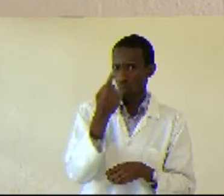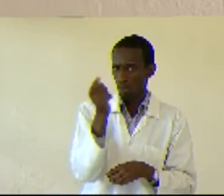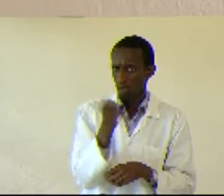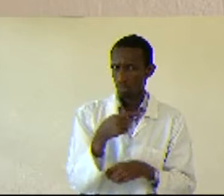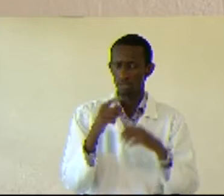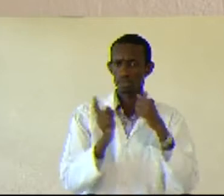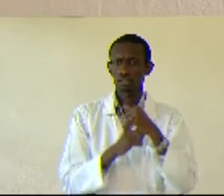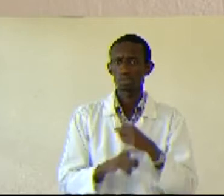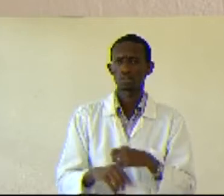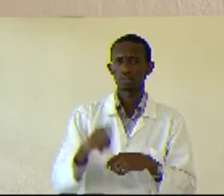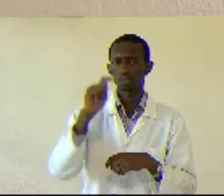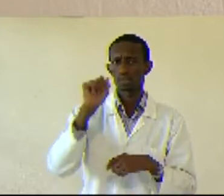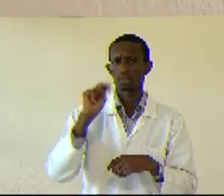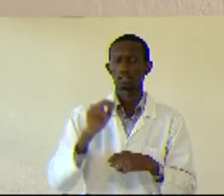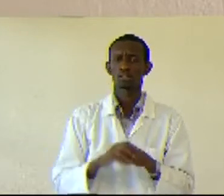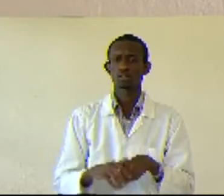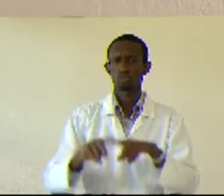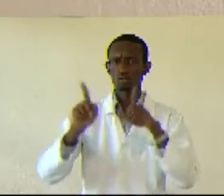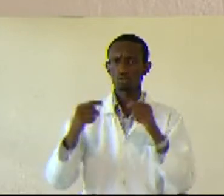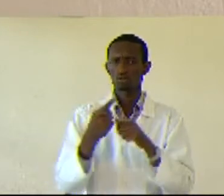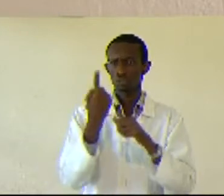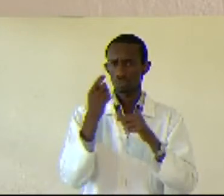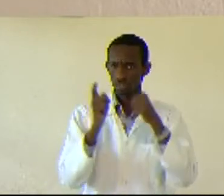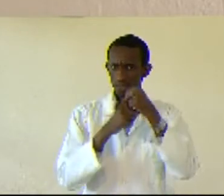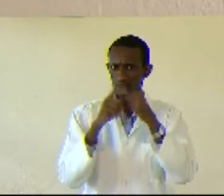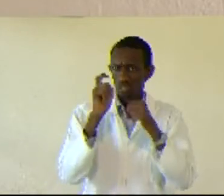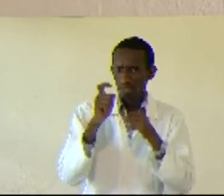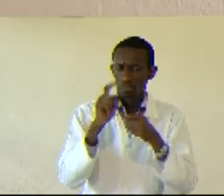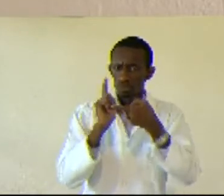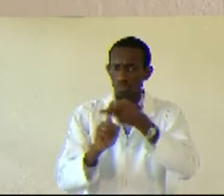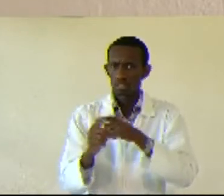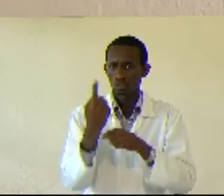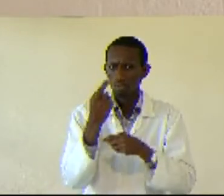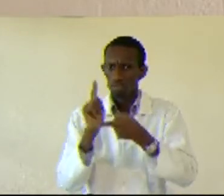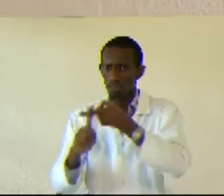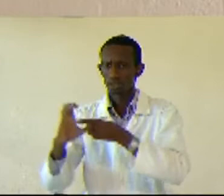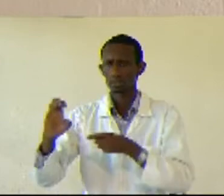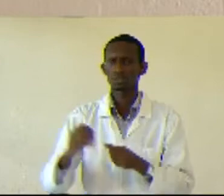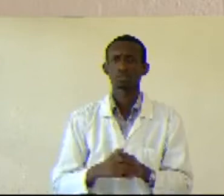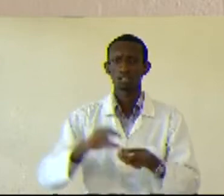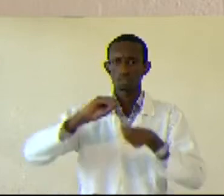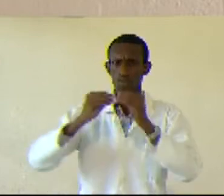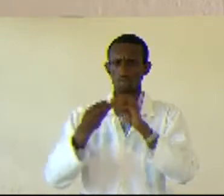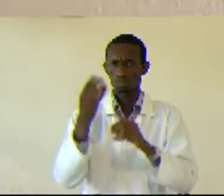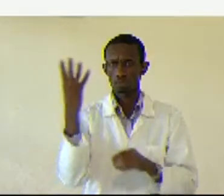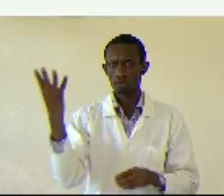of 6x minus pi plus c. Then number 4,